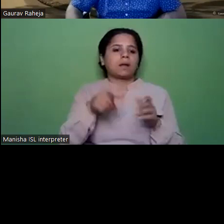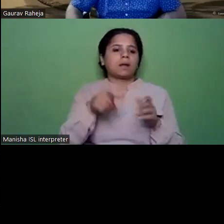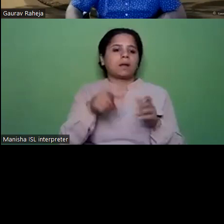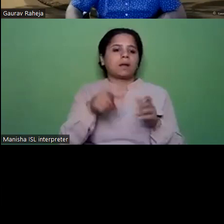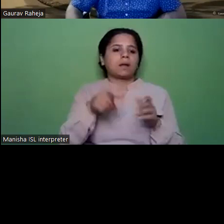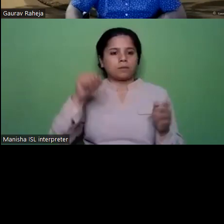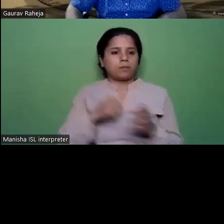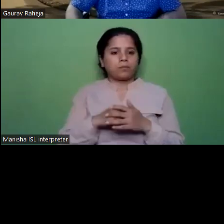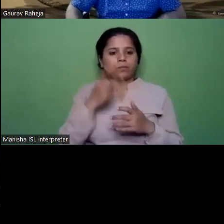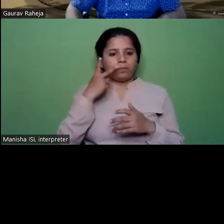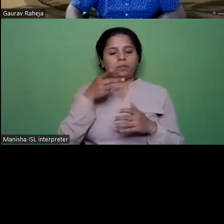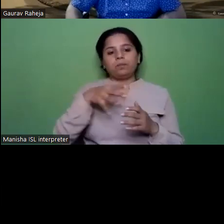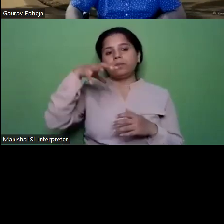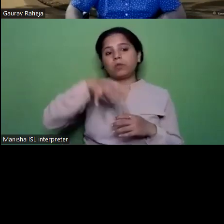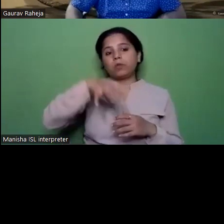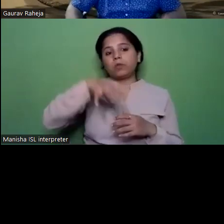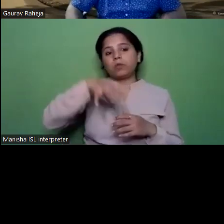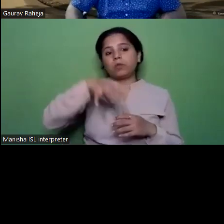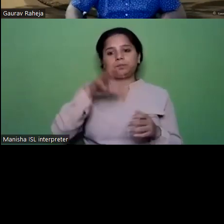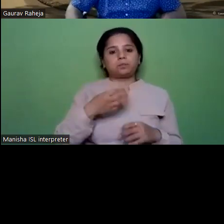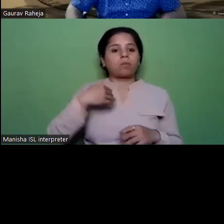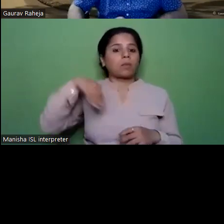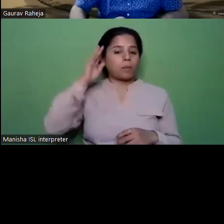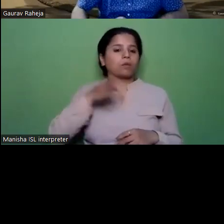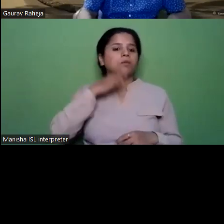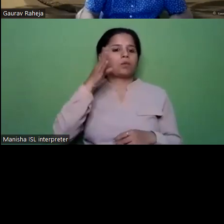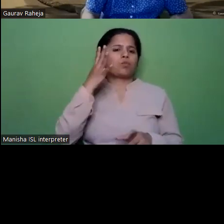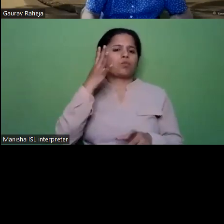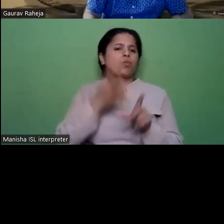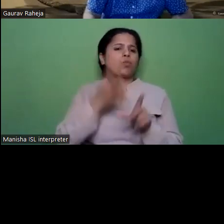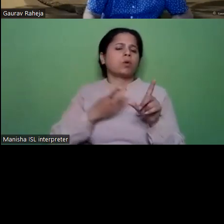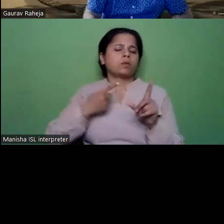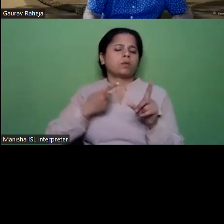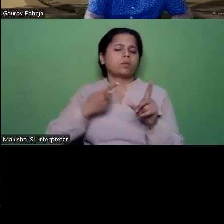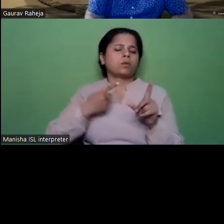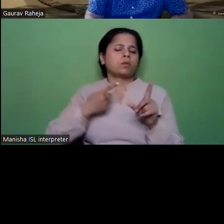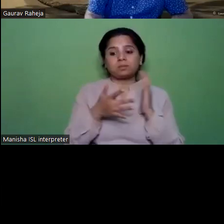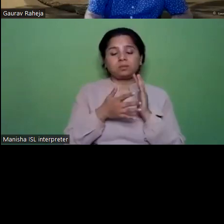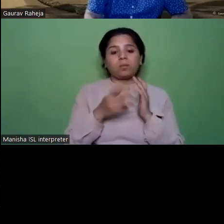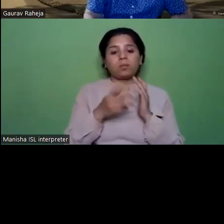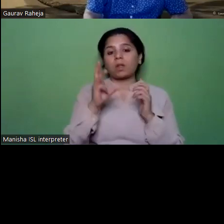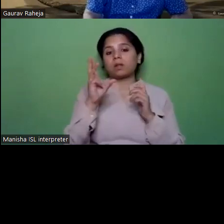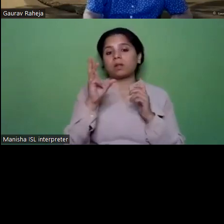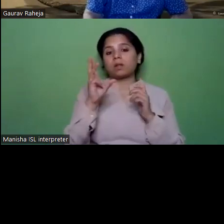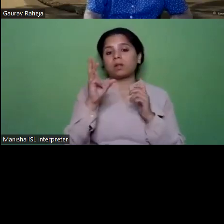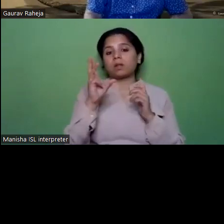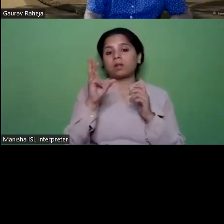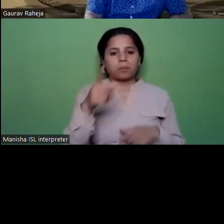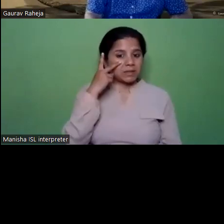Stuttgart station was a couple of years ago. And actually, if you see in technology, this third step that you see